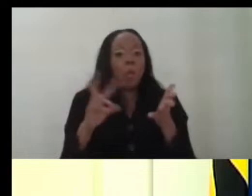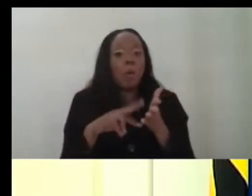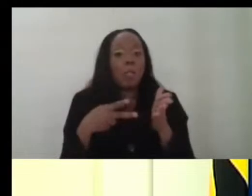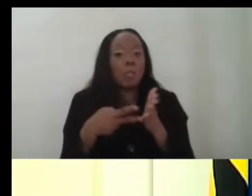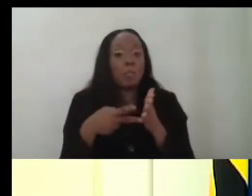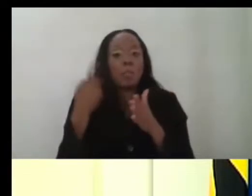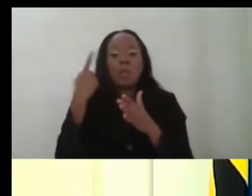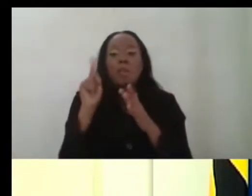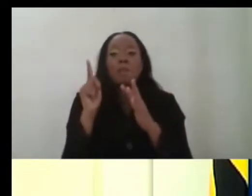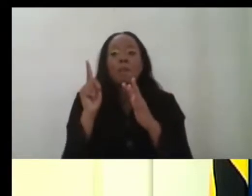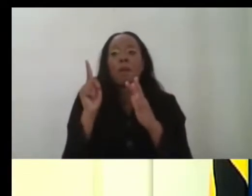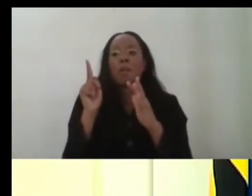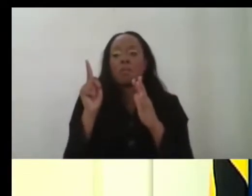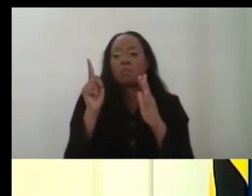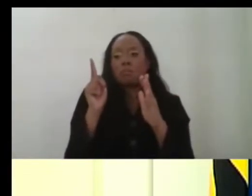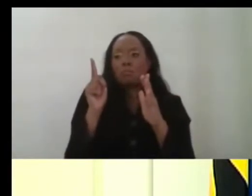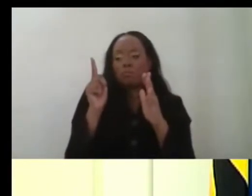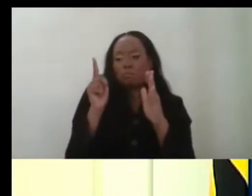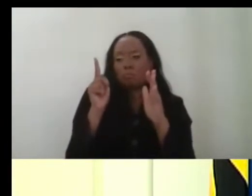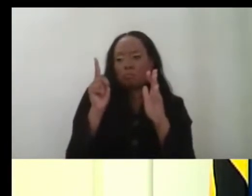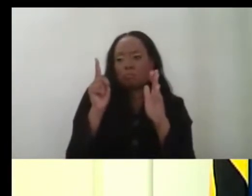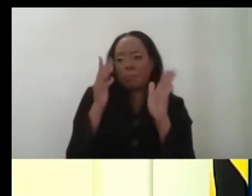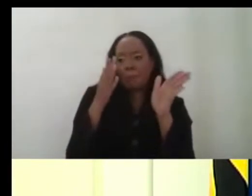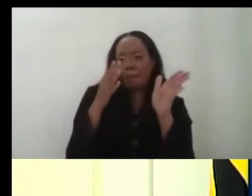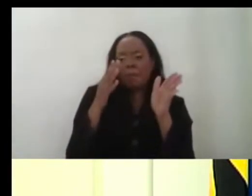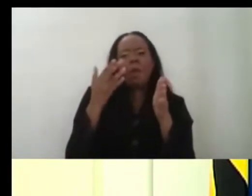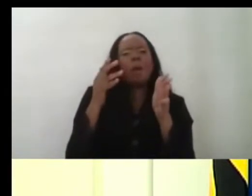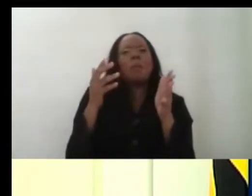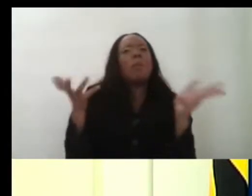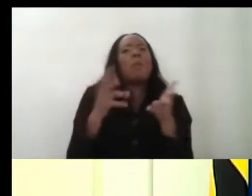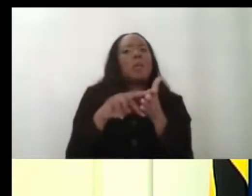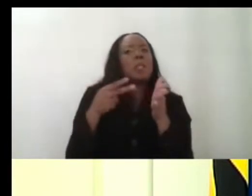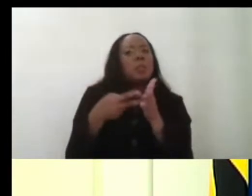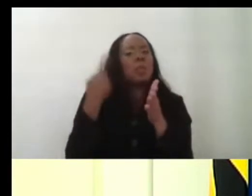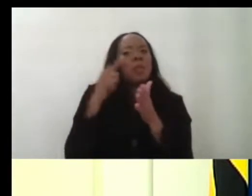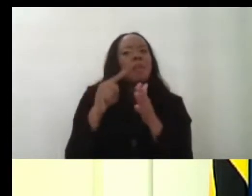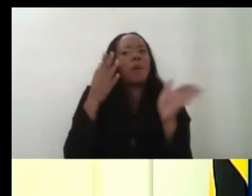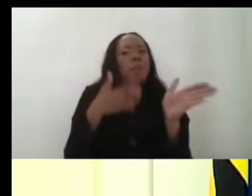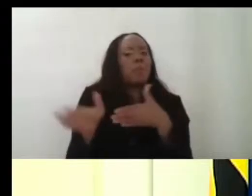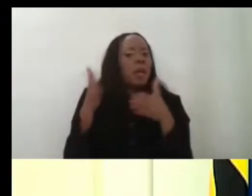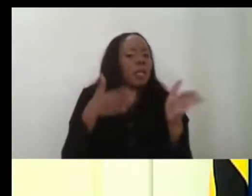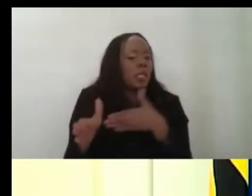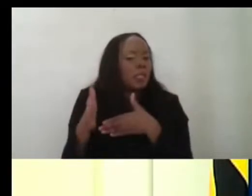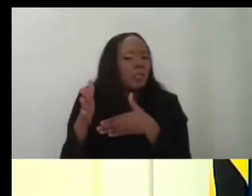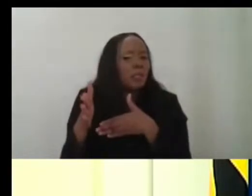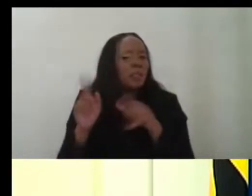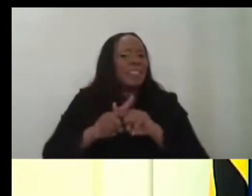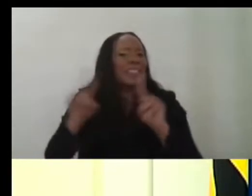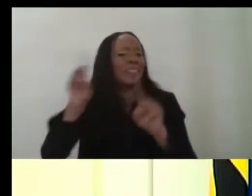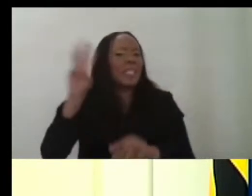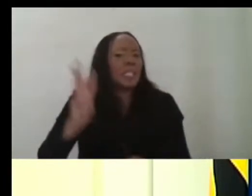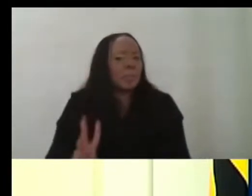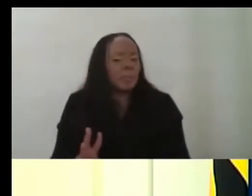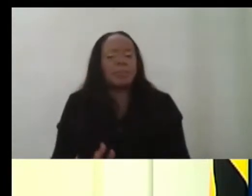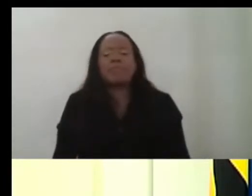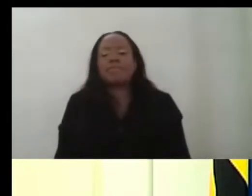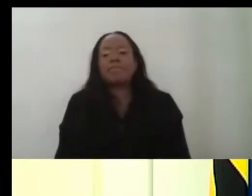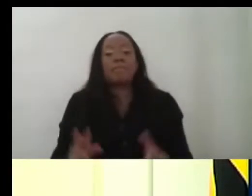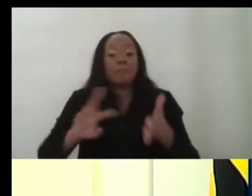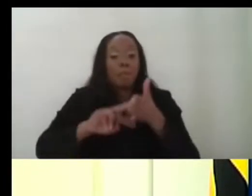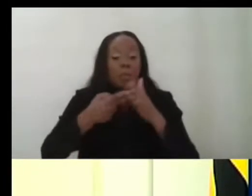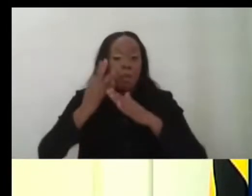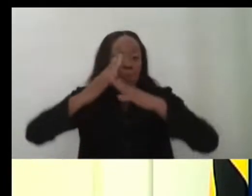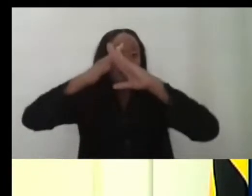climate? Preparing for changing climate means investing in stronger infrastructure and protecting